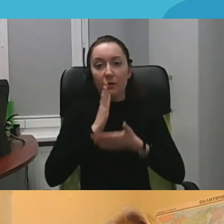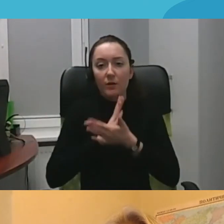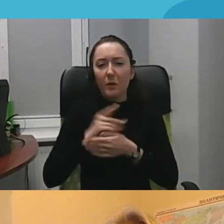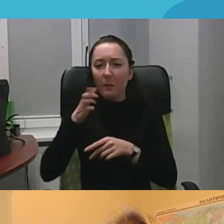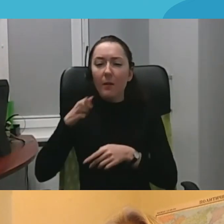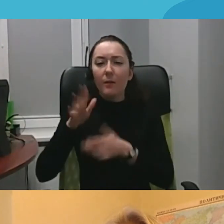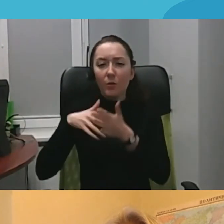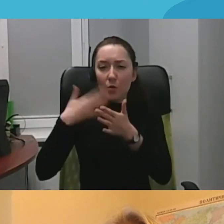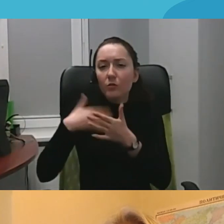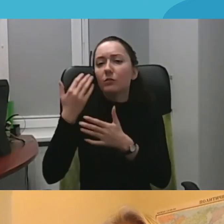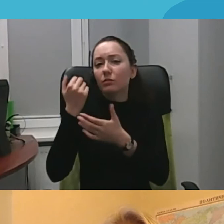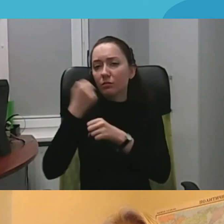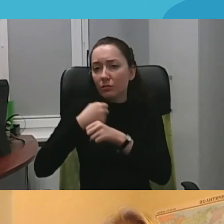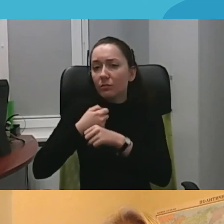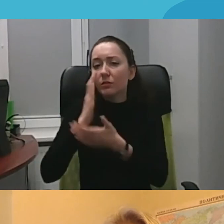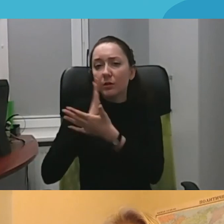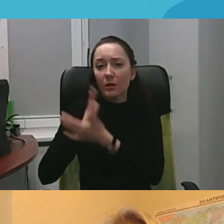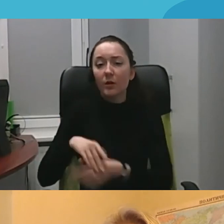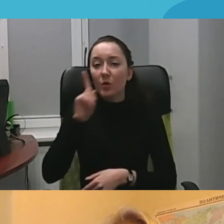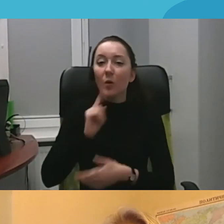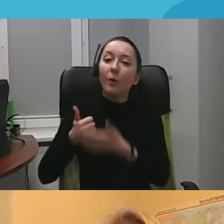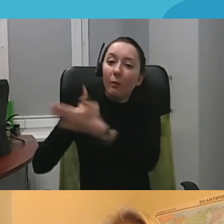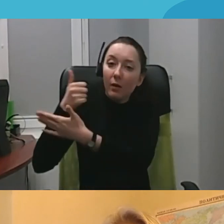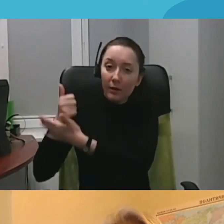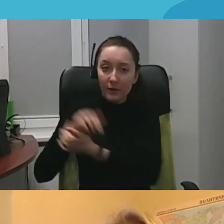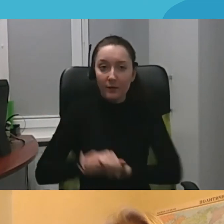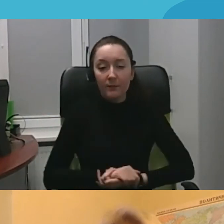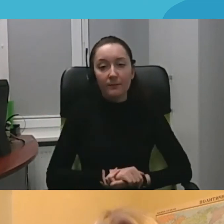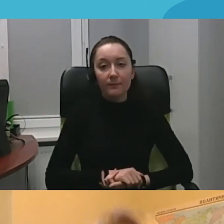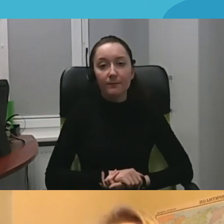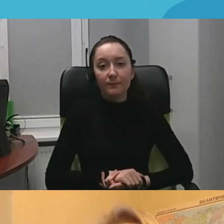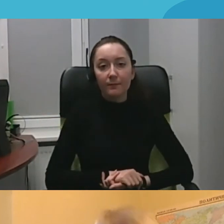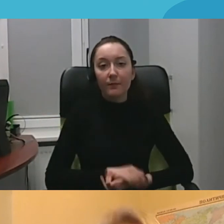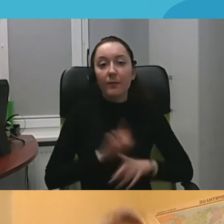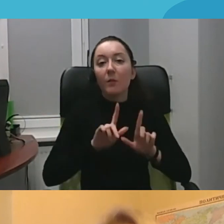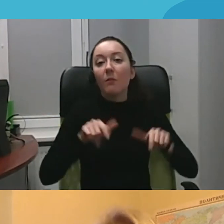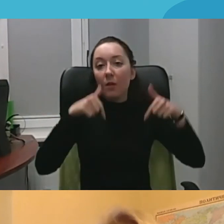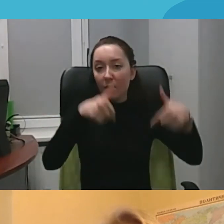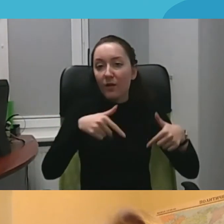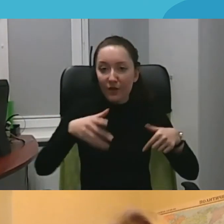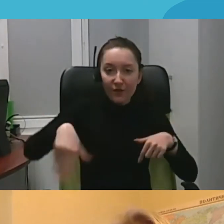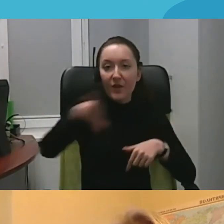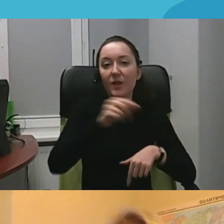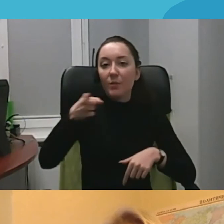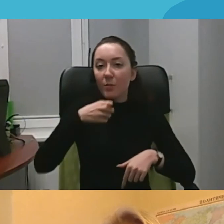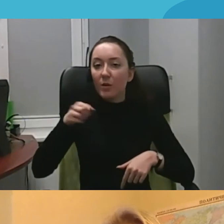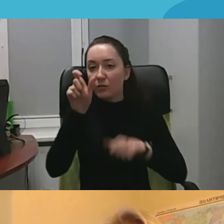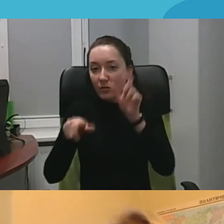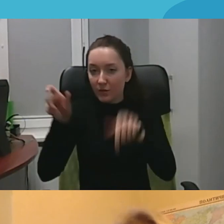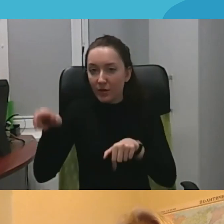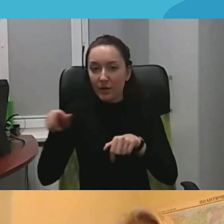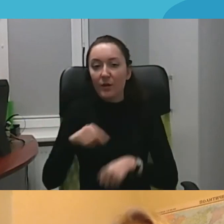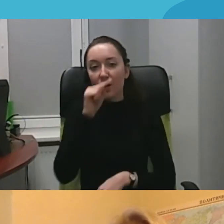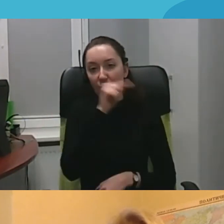say. So Enira, pass that to all the Belarusians, if you can, that you are inspiring. You are like